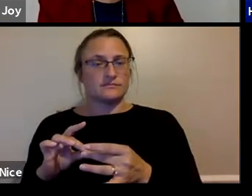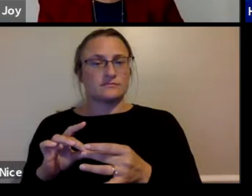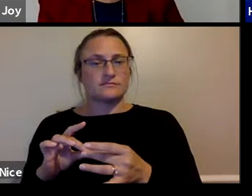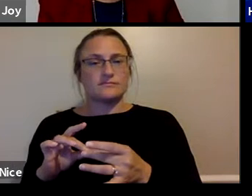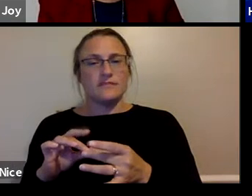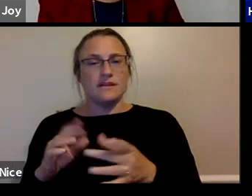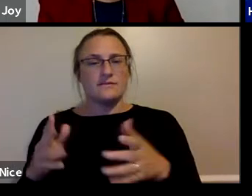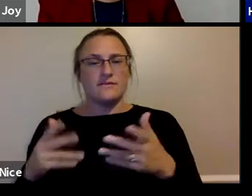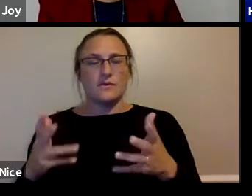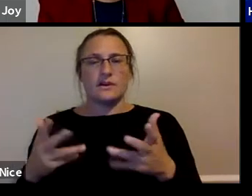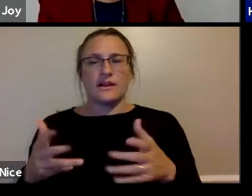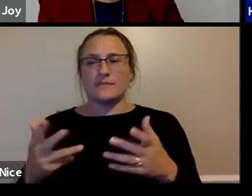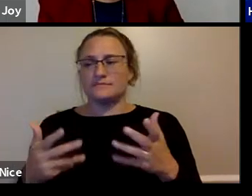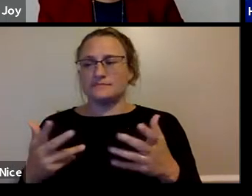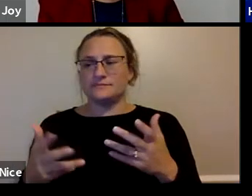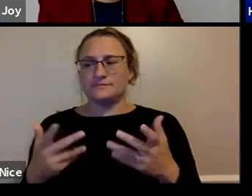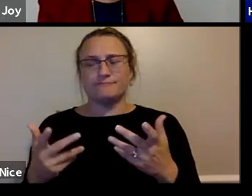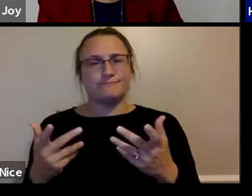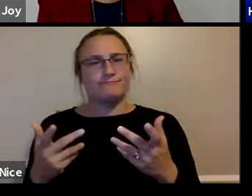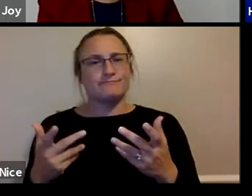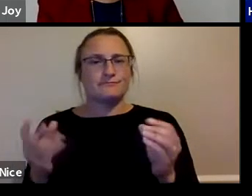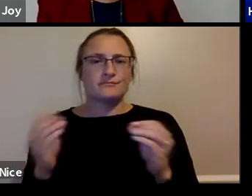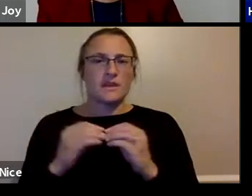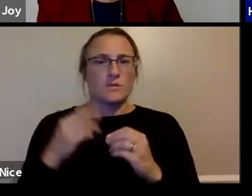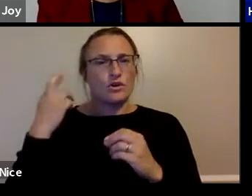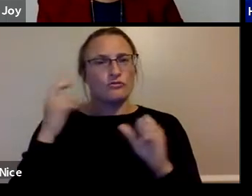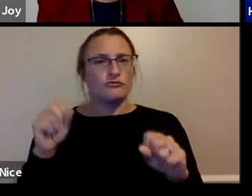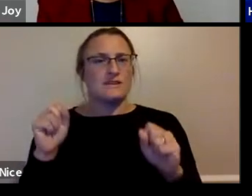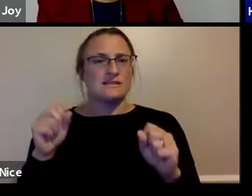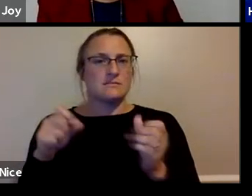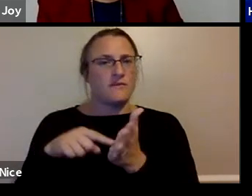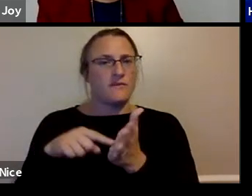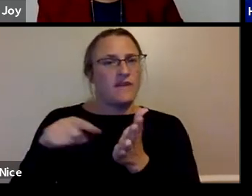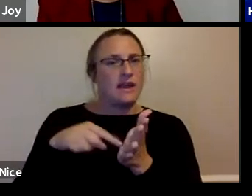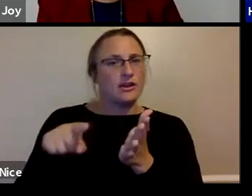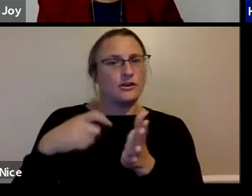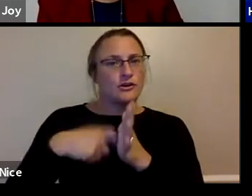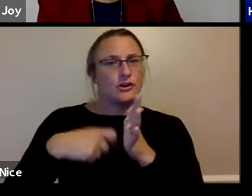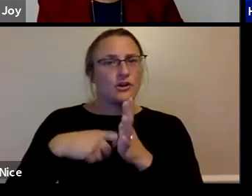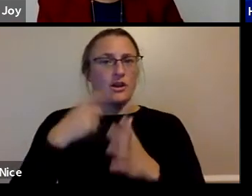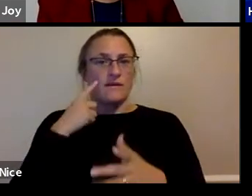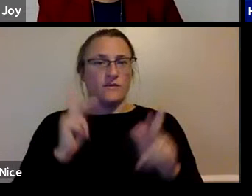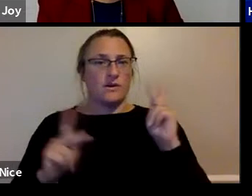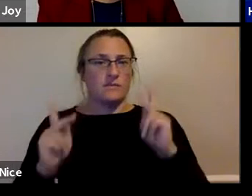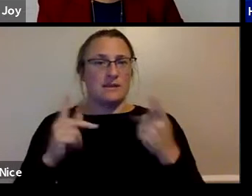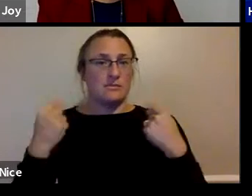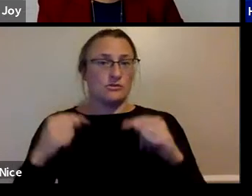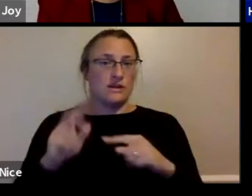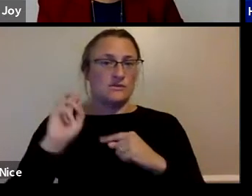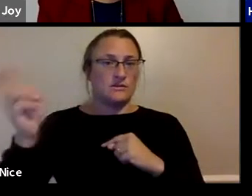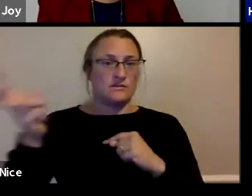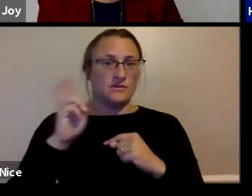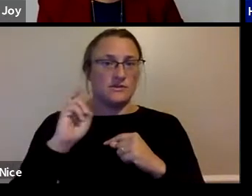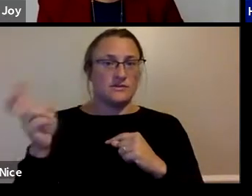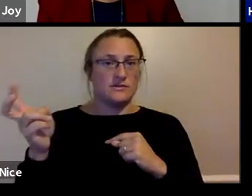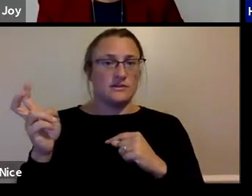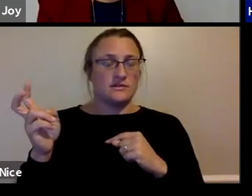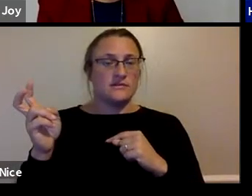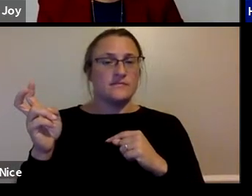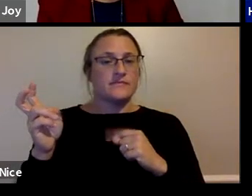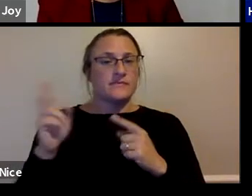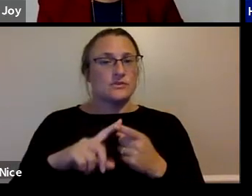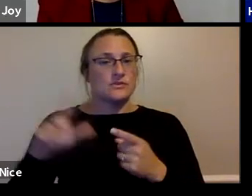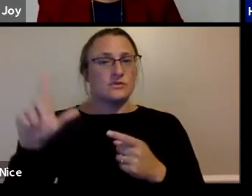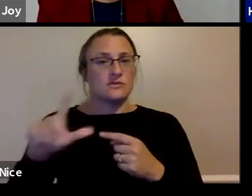for a more reasonable fare rate for people trying to commute to the